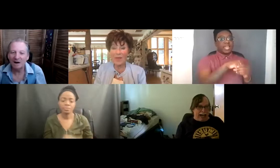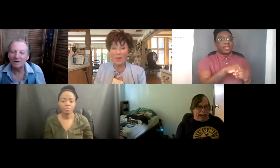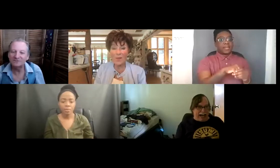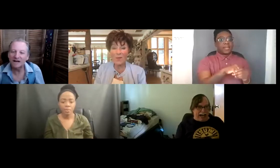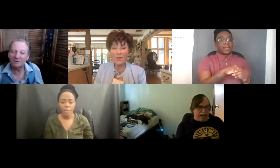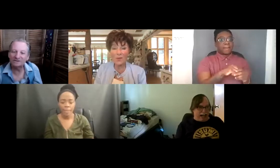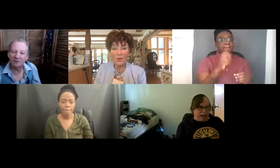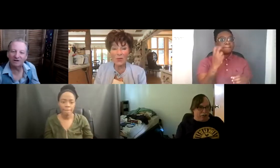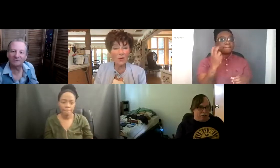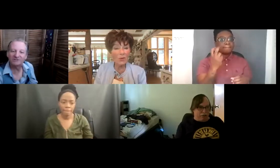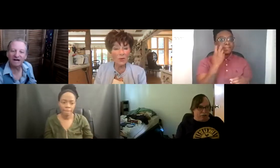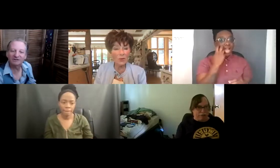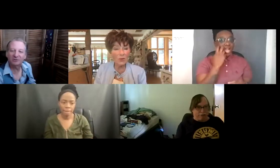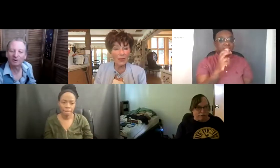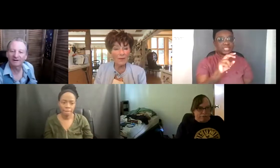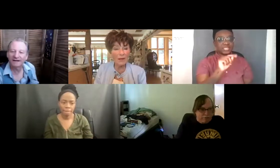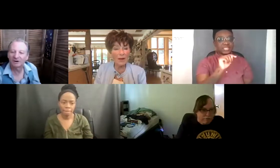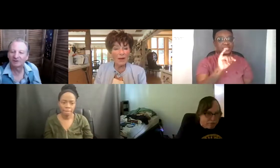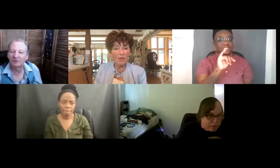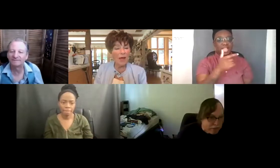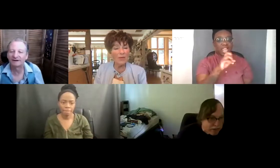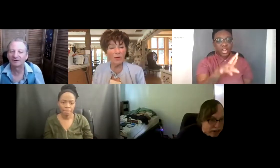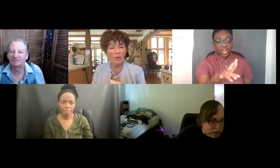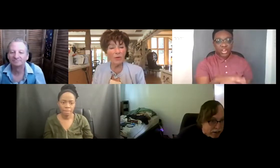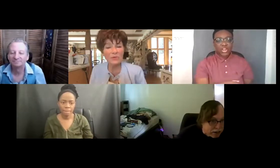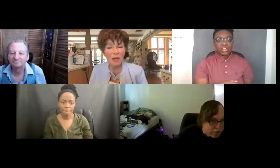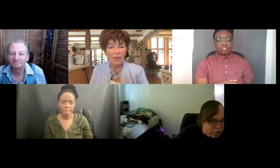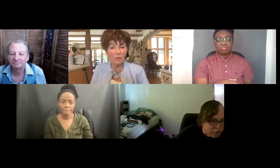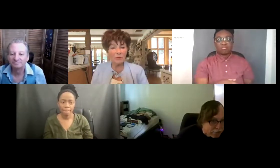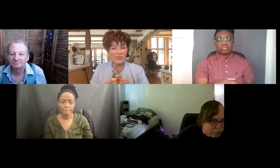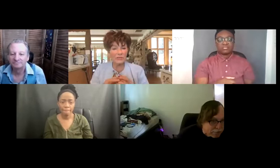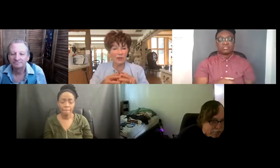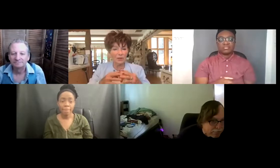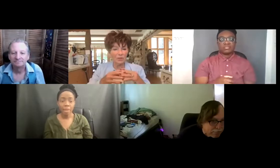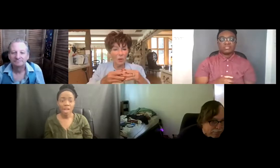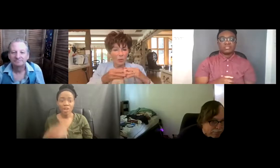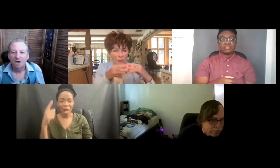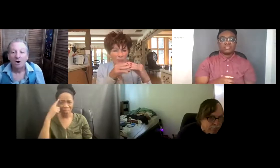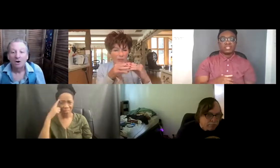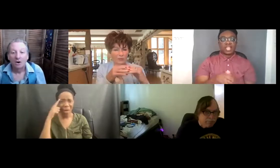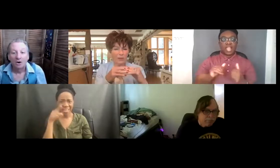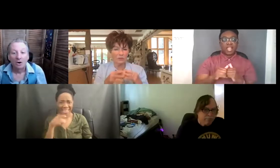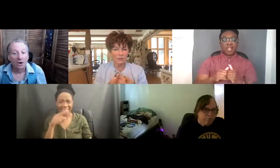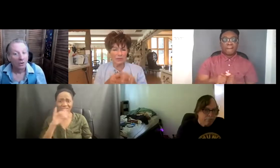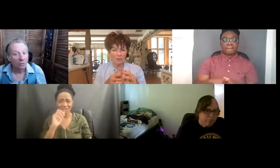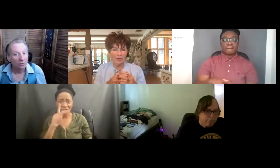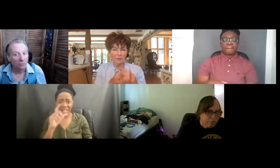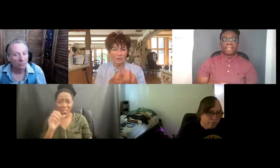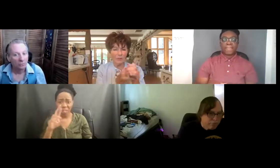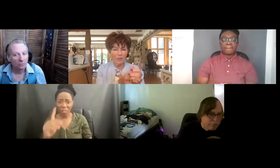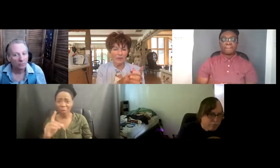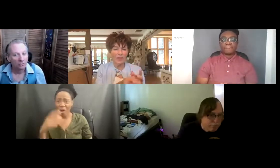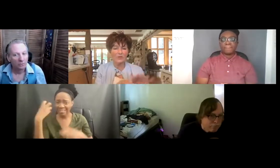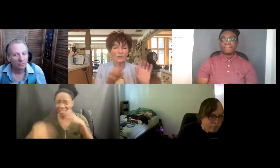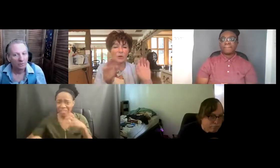Yeah, how was working with Jack Lord and on Hawaii? I thought he was difficult. He was difficult. Yeah, ooh. He